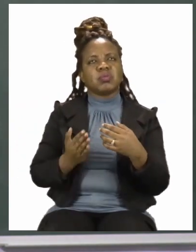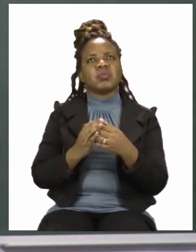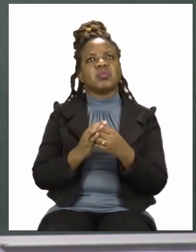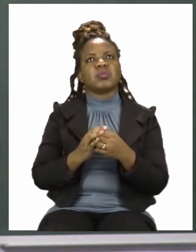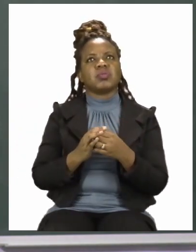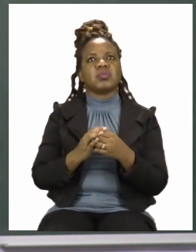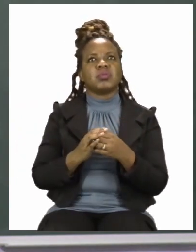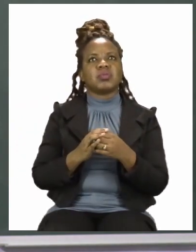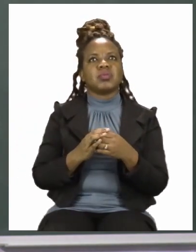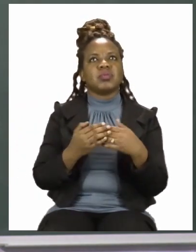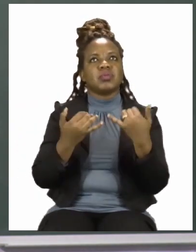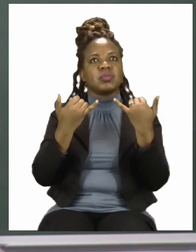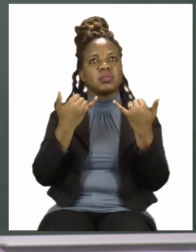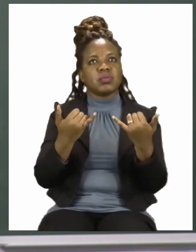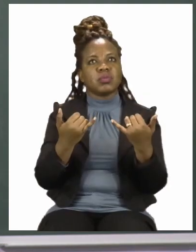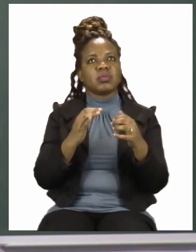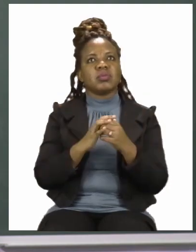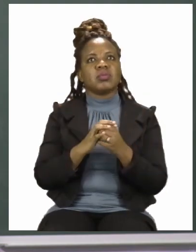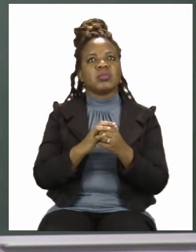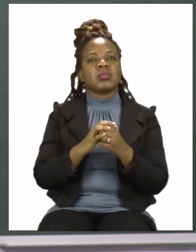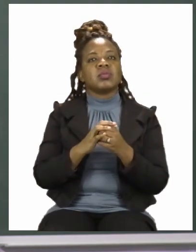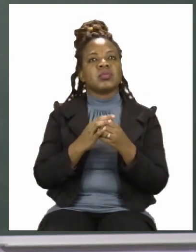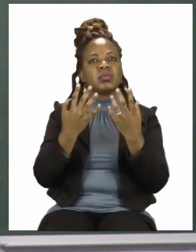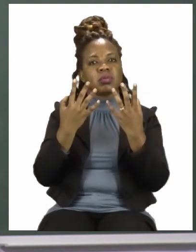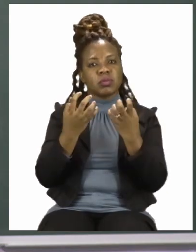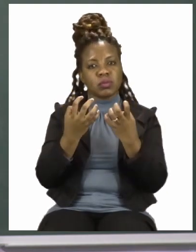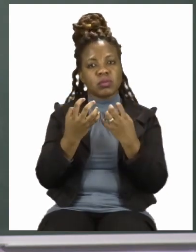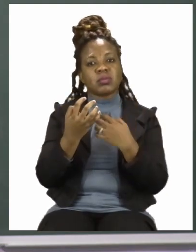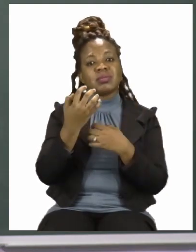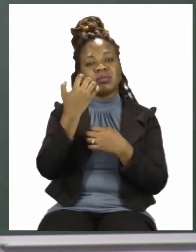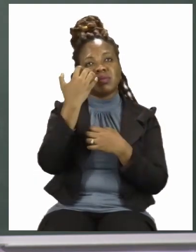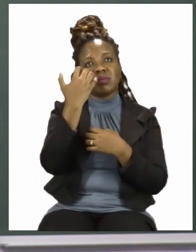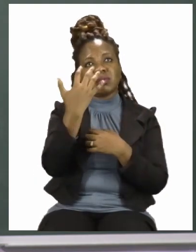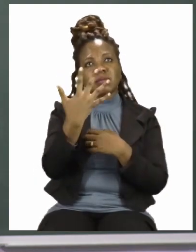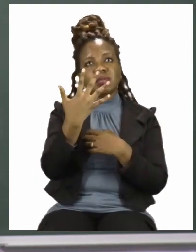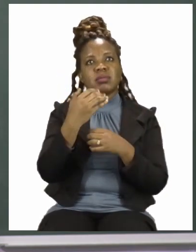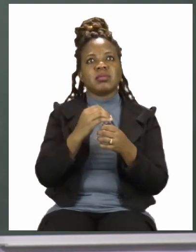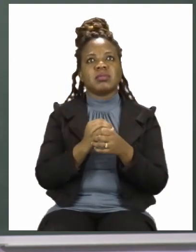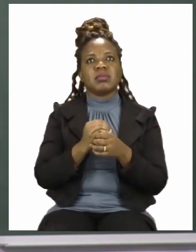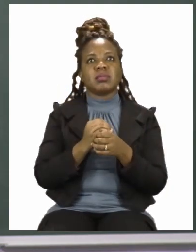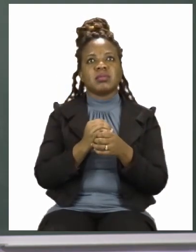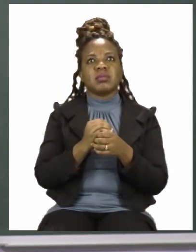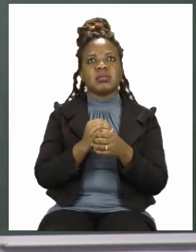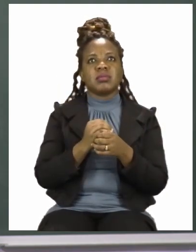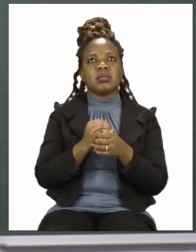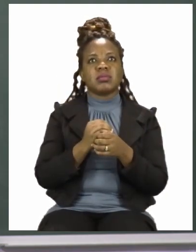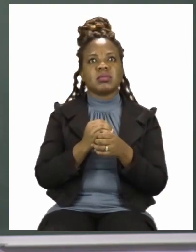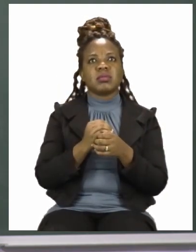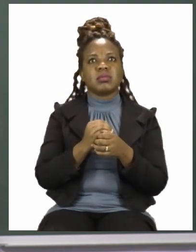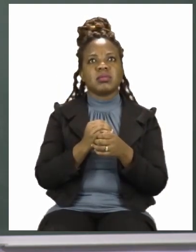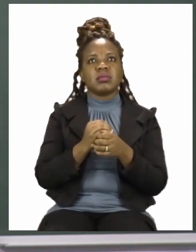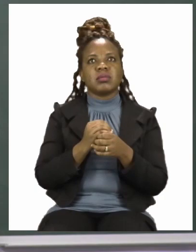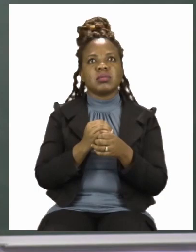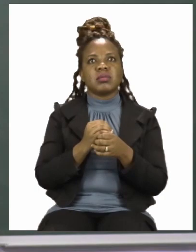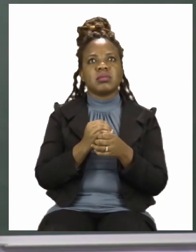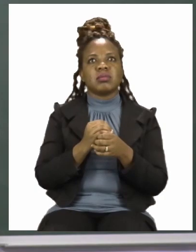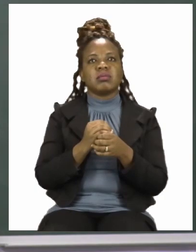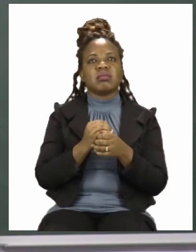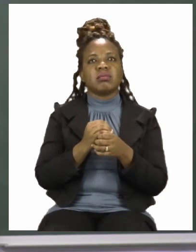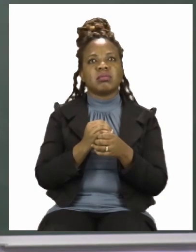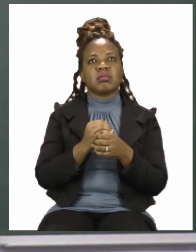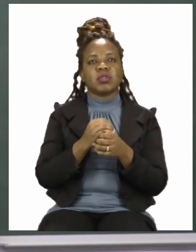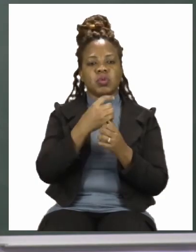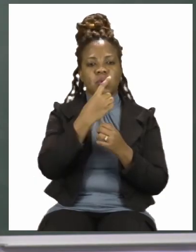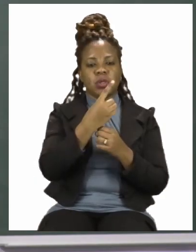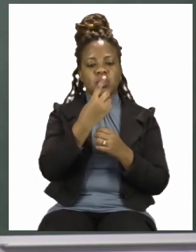need 5. So I'm going to say 1, 2, 3, 4,